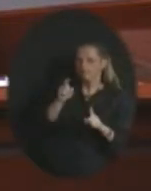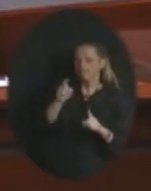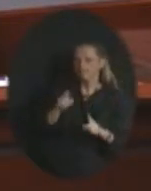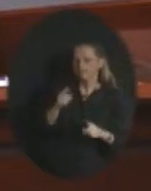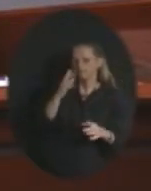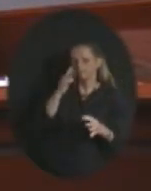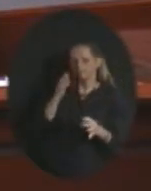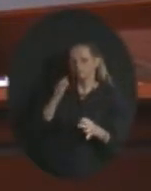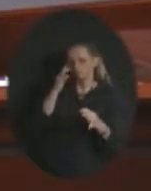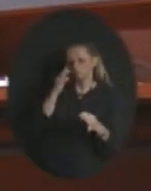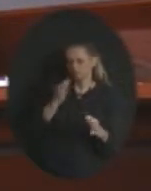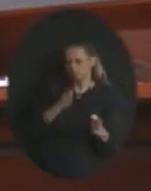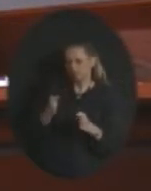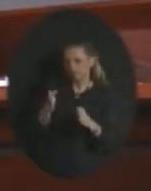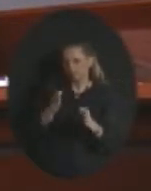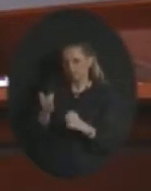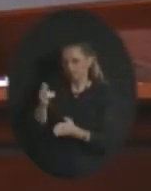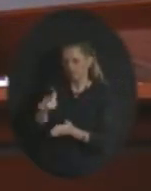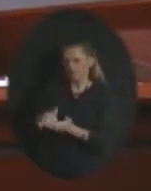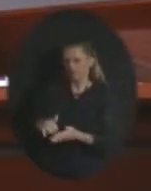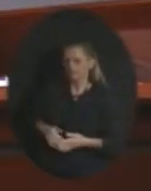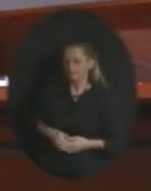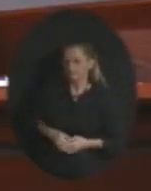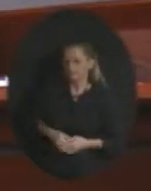some planning put into that. You're right.